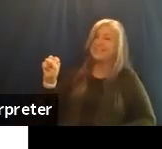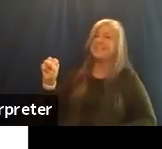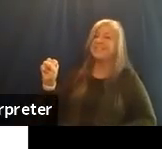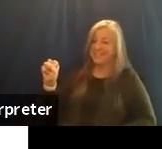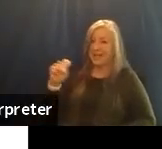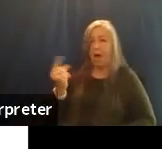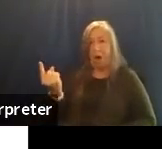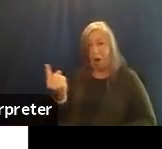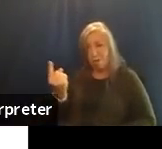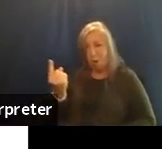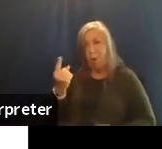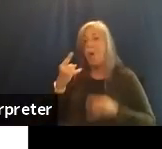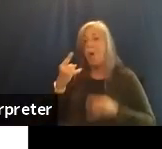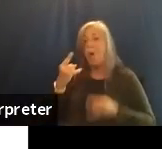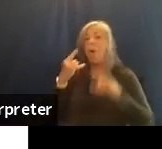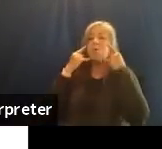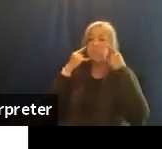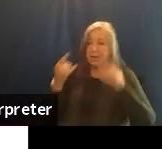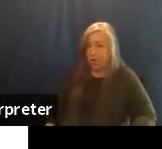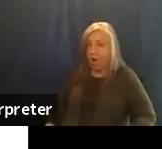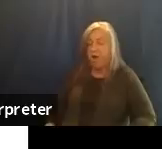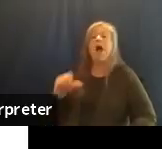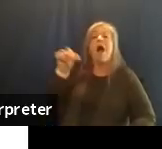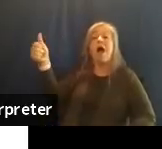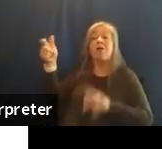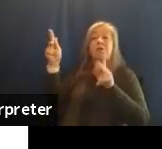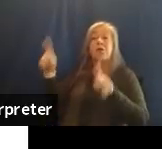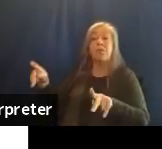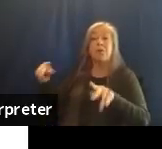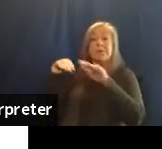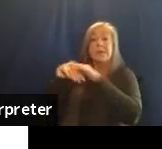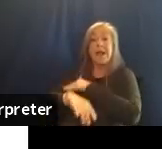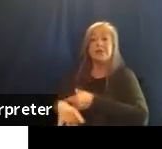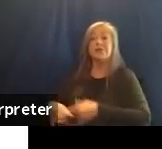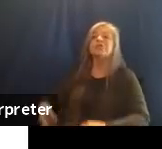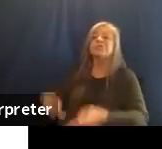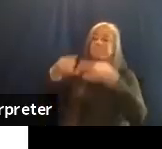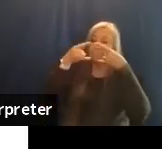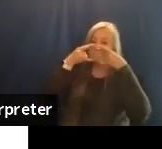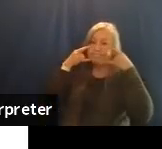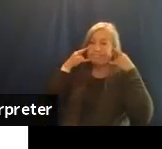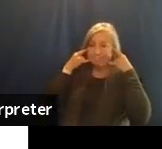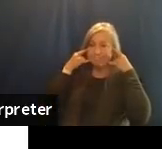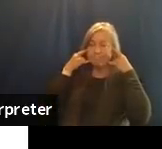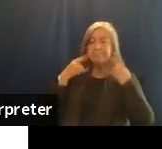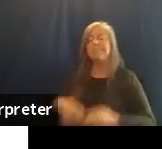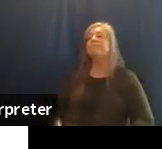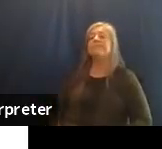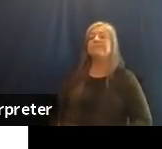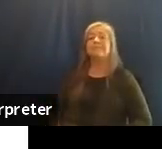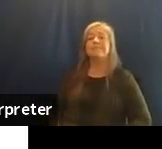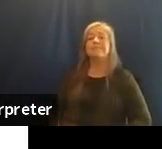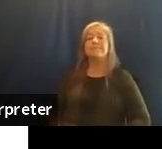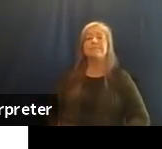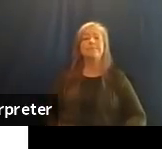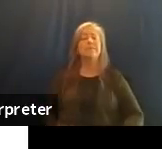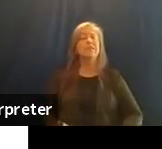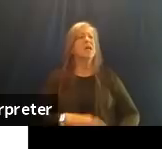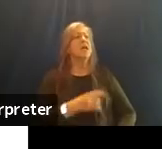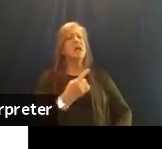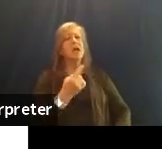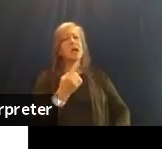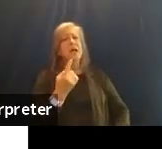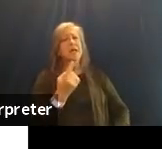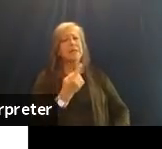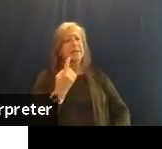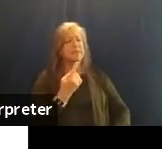So I noticed in the video training that we sent out about caring for your mask, the lady there said I'm supposed to wash